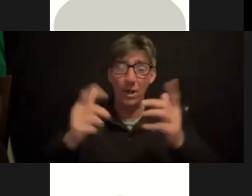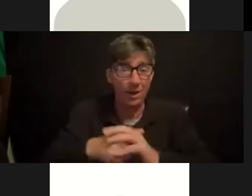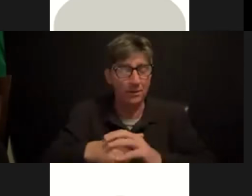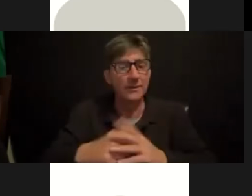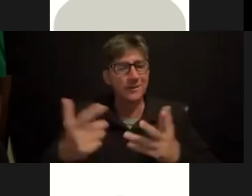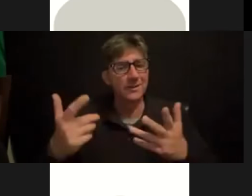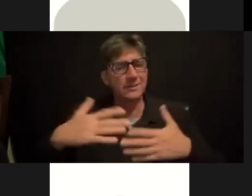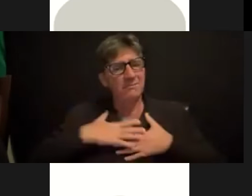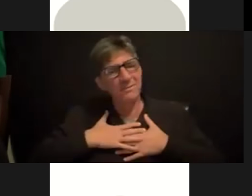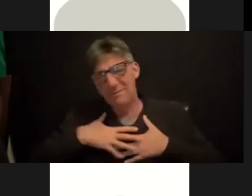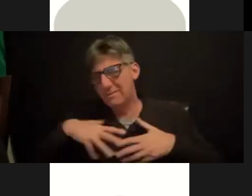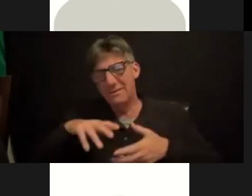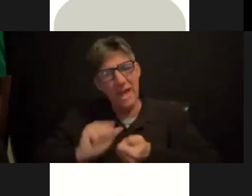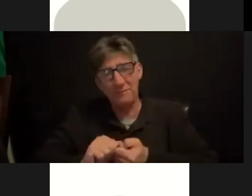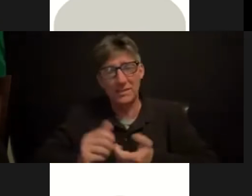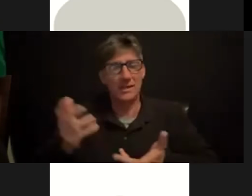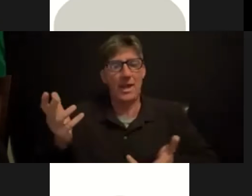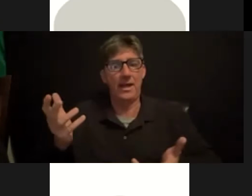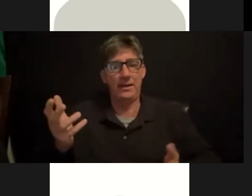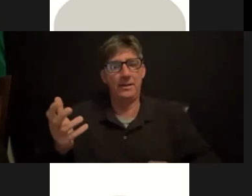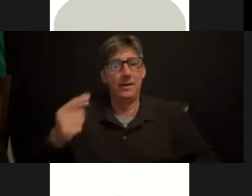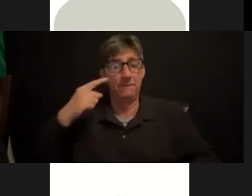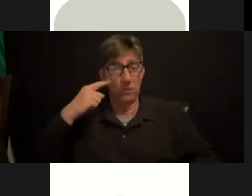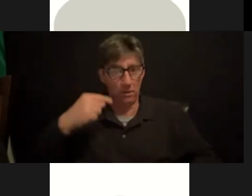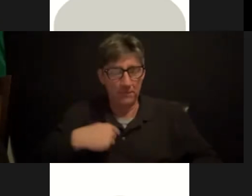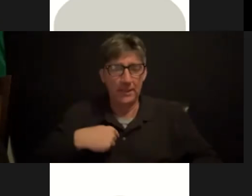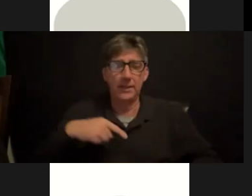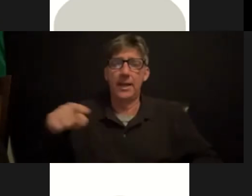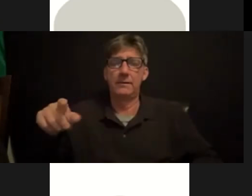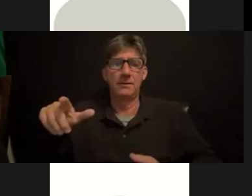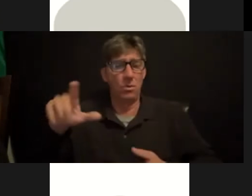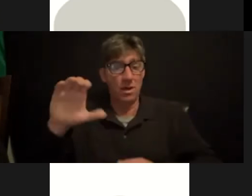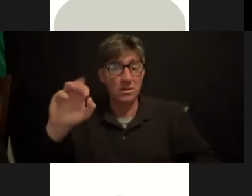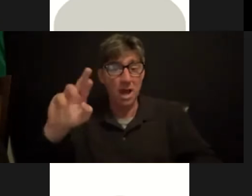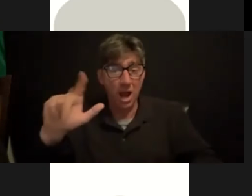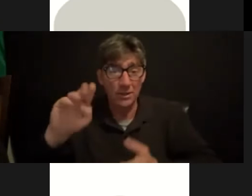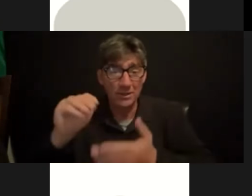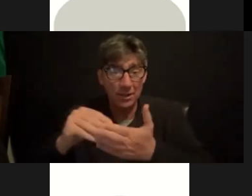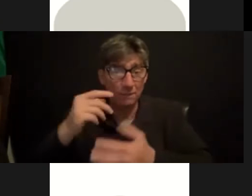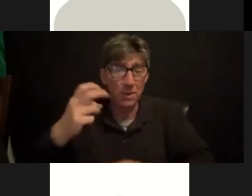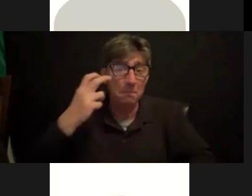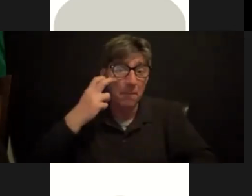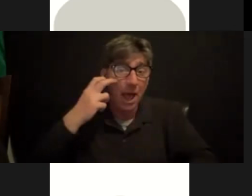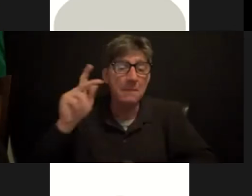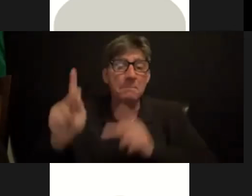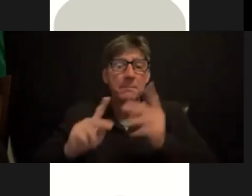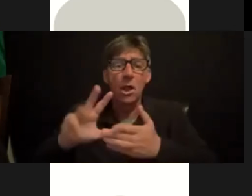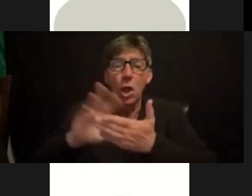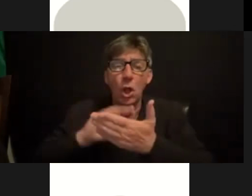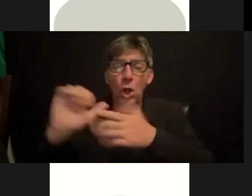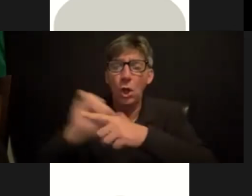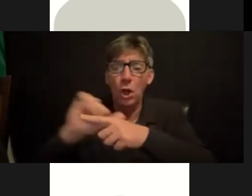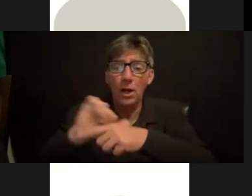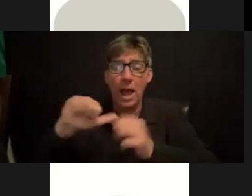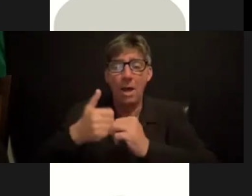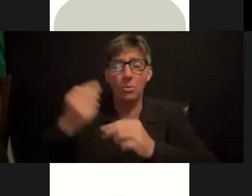devastating to me and to the Carroll Center for the Blind, where people learn how to take public transportation,